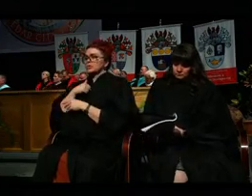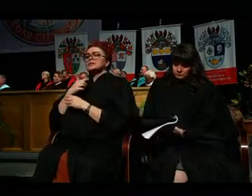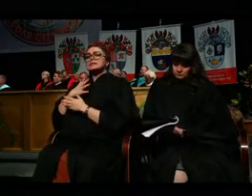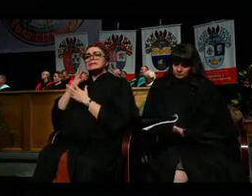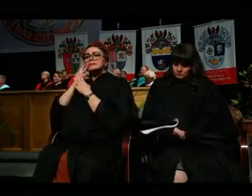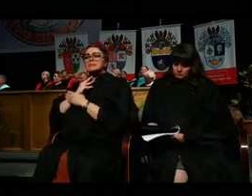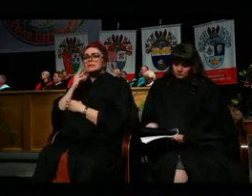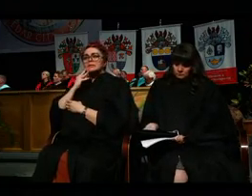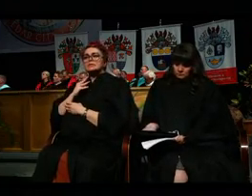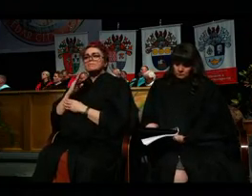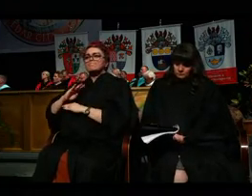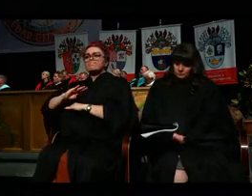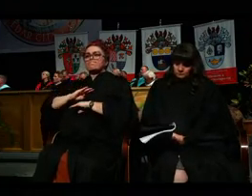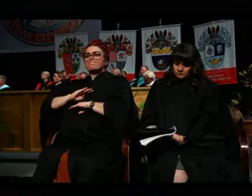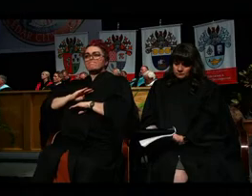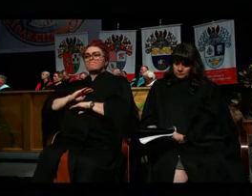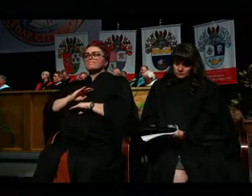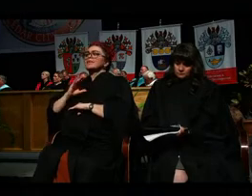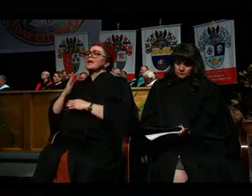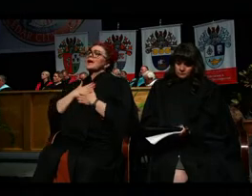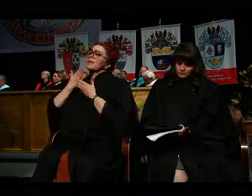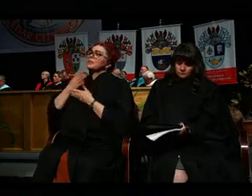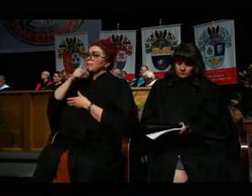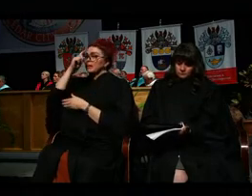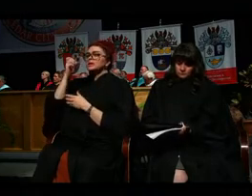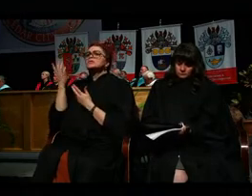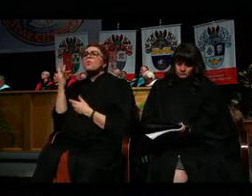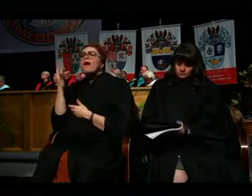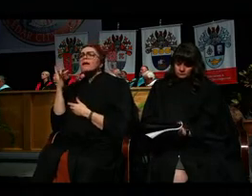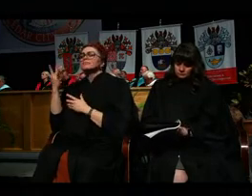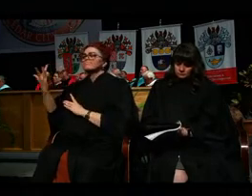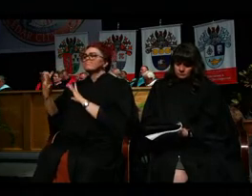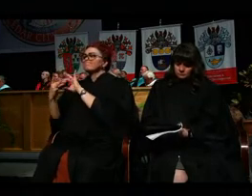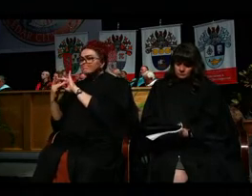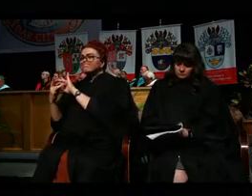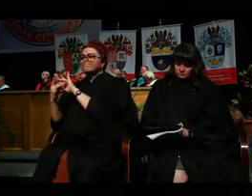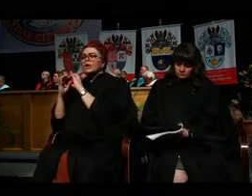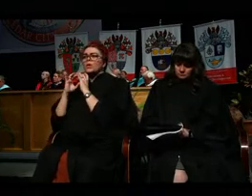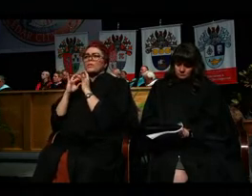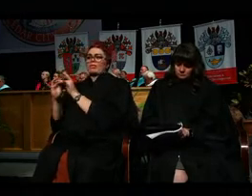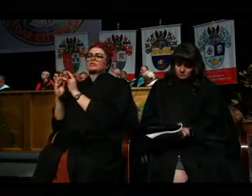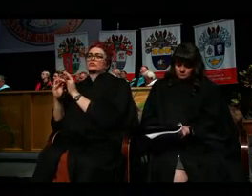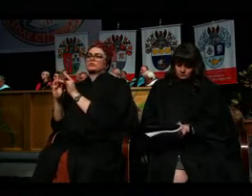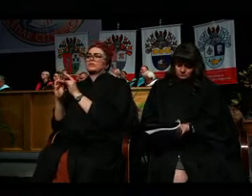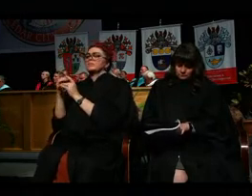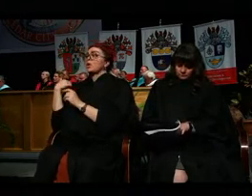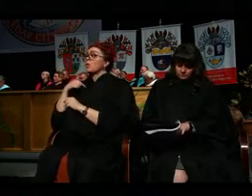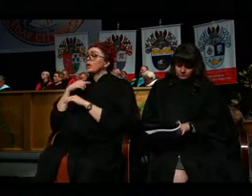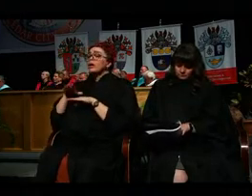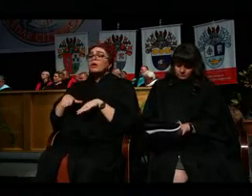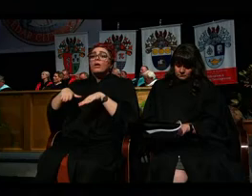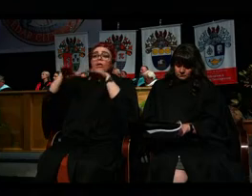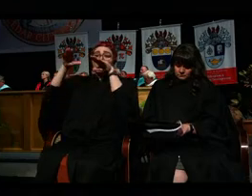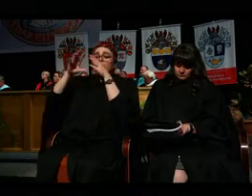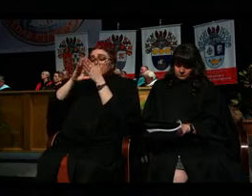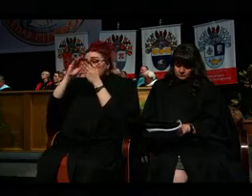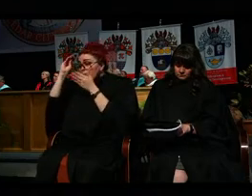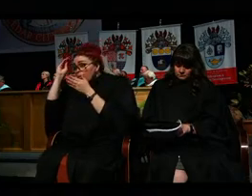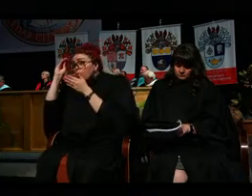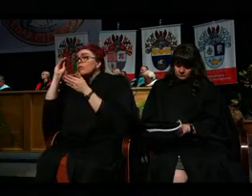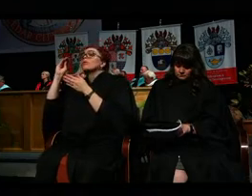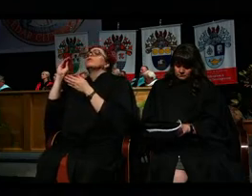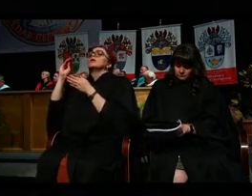happiness because of our meaningful relationships, and where we learn and grow, build memories, and where we write a